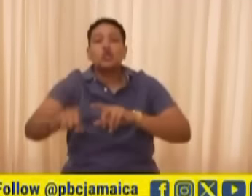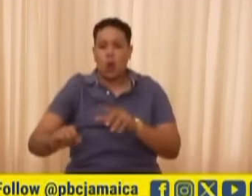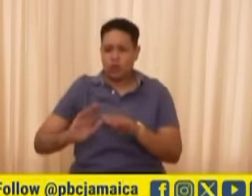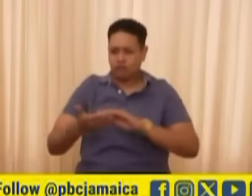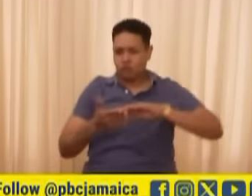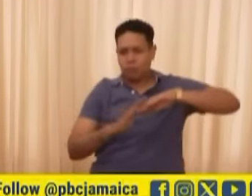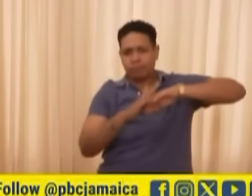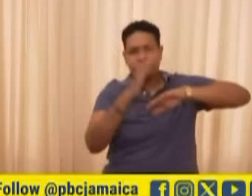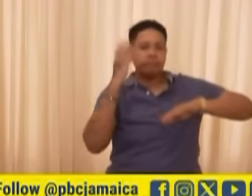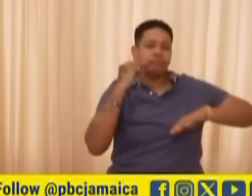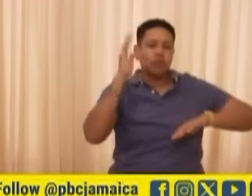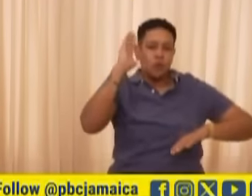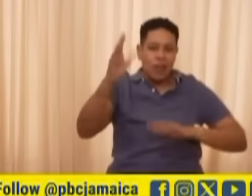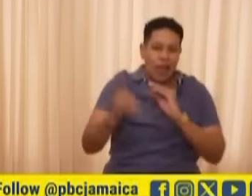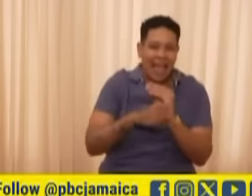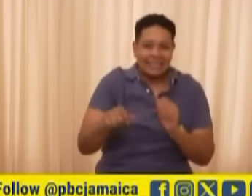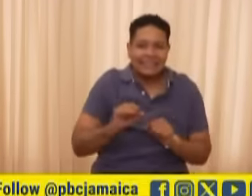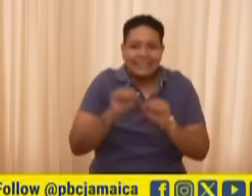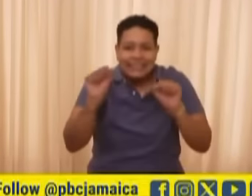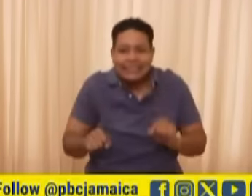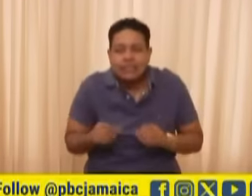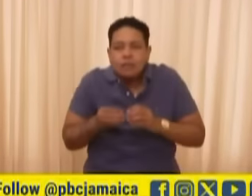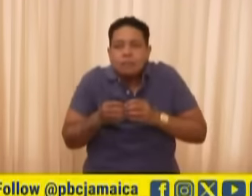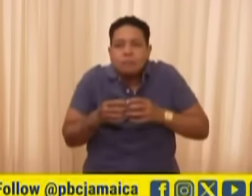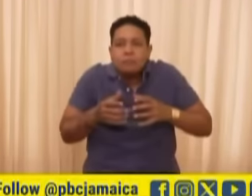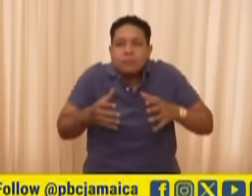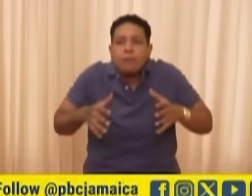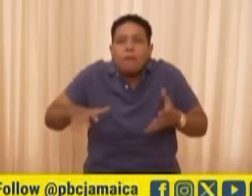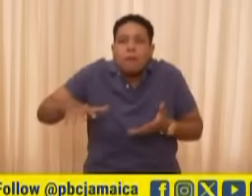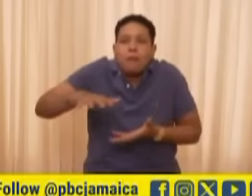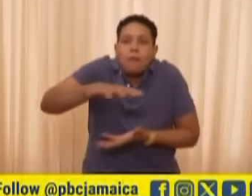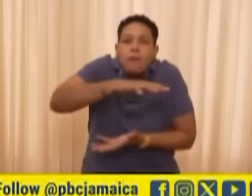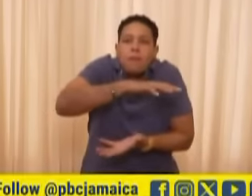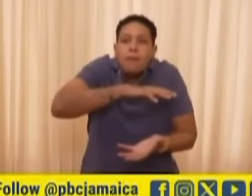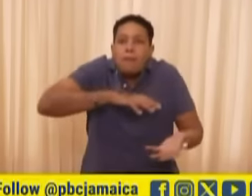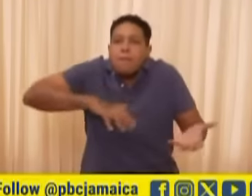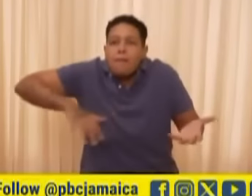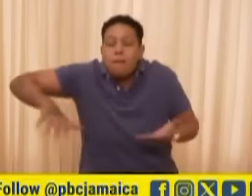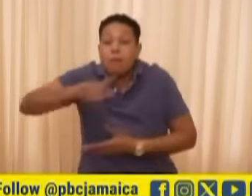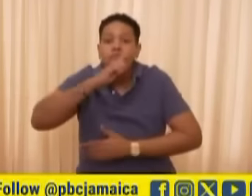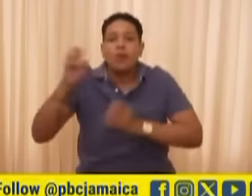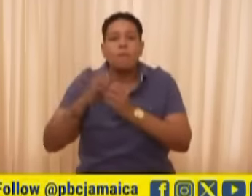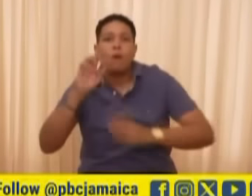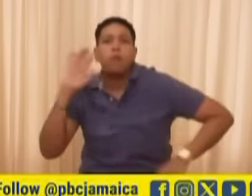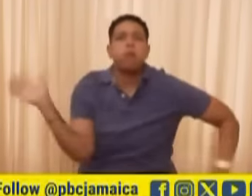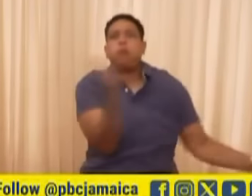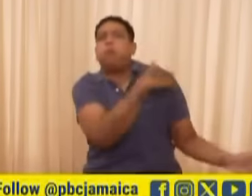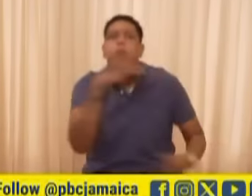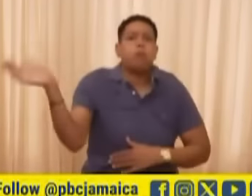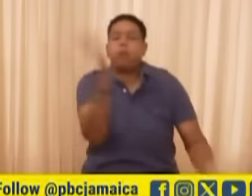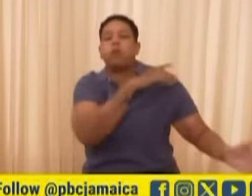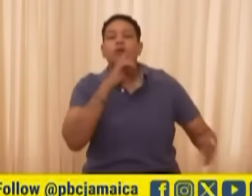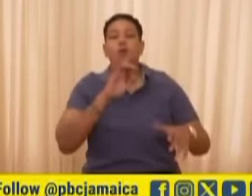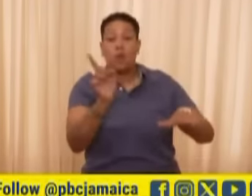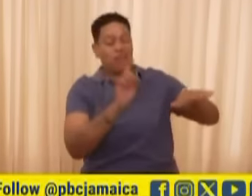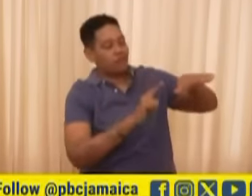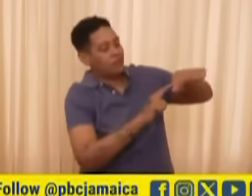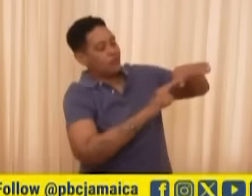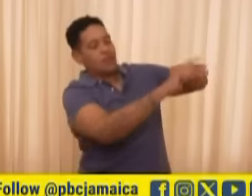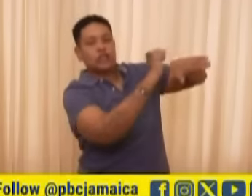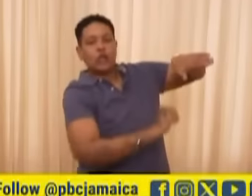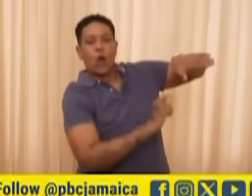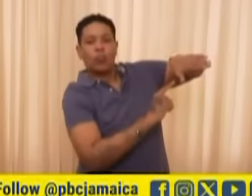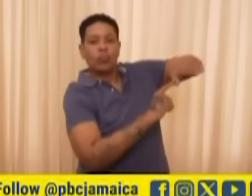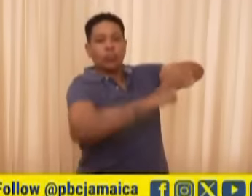island, as the system progresses, because you will have more of the wind coming onto the coast from the